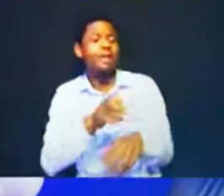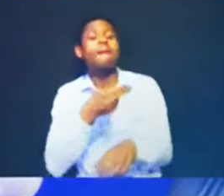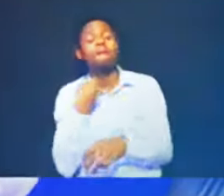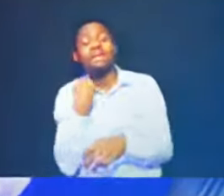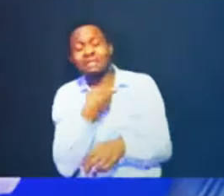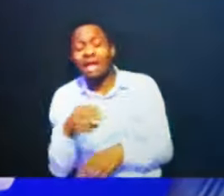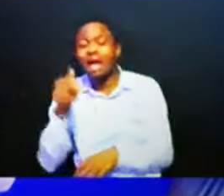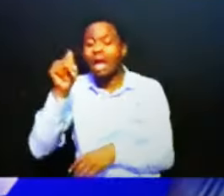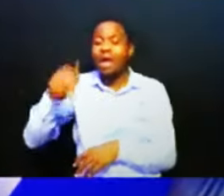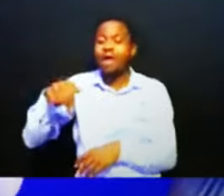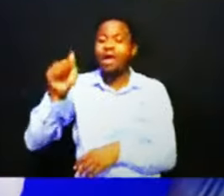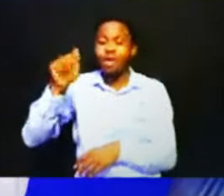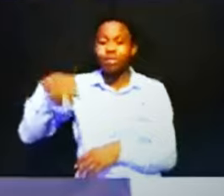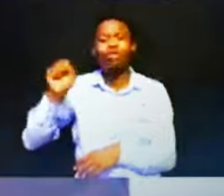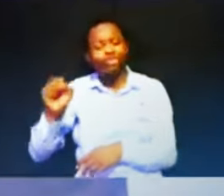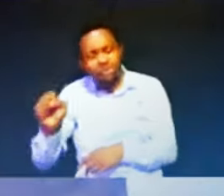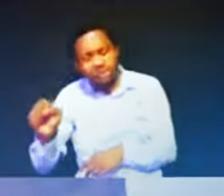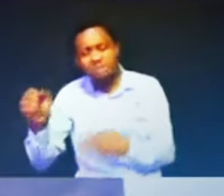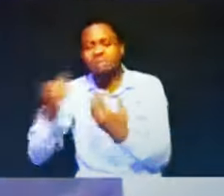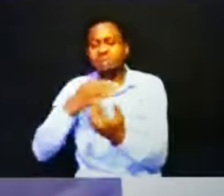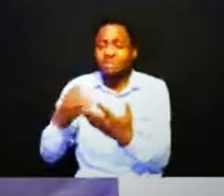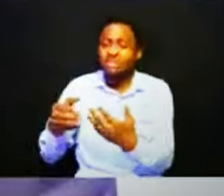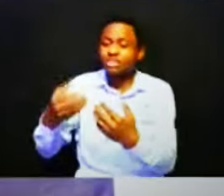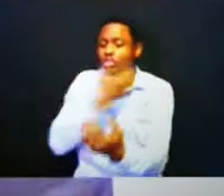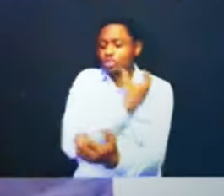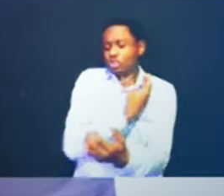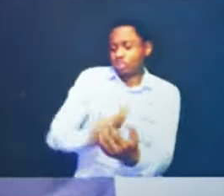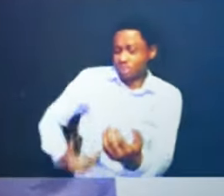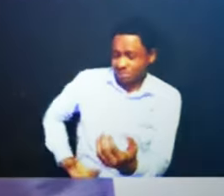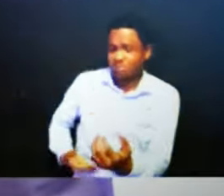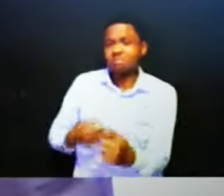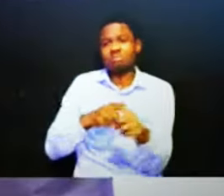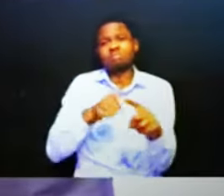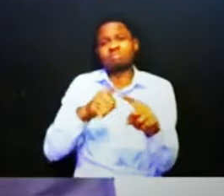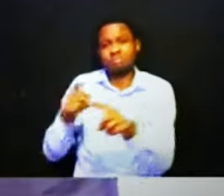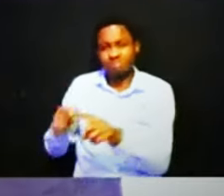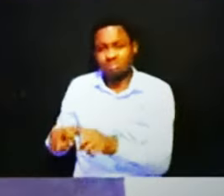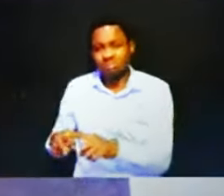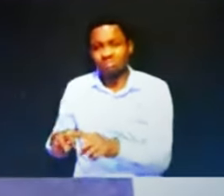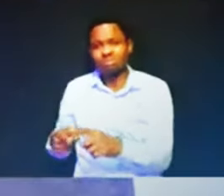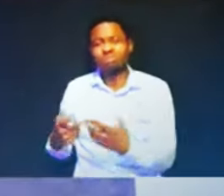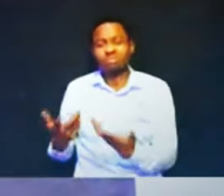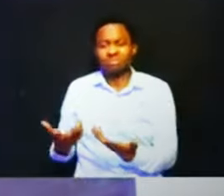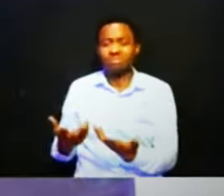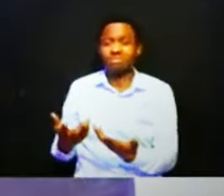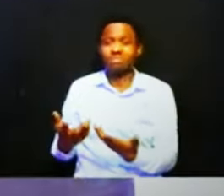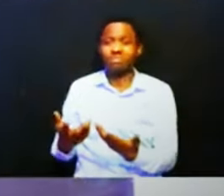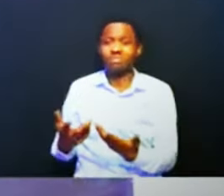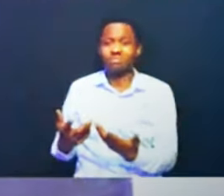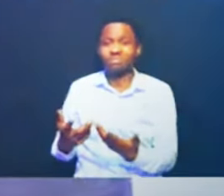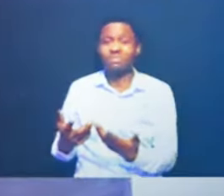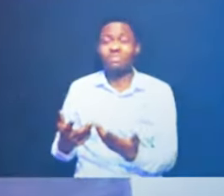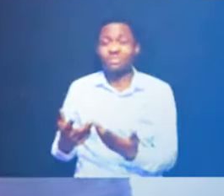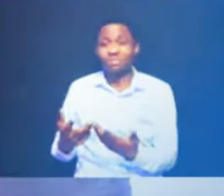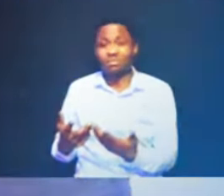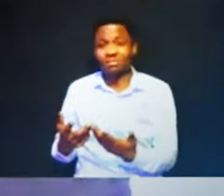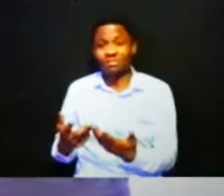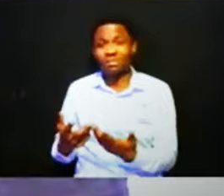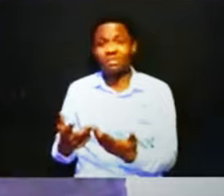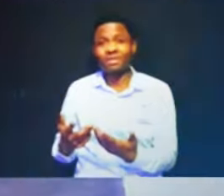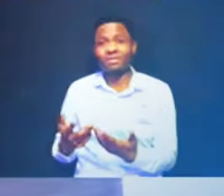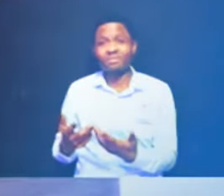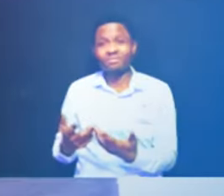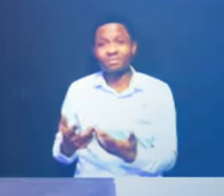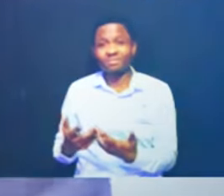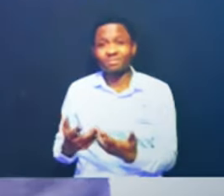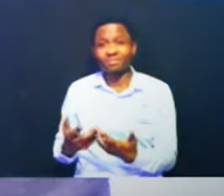with the things you tell us. And then sometimes you have to watch whether the person is around or not. And so if you have a story in Davos,